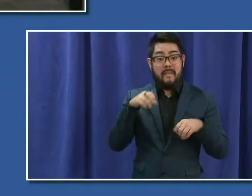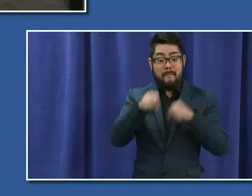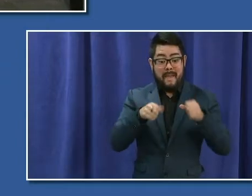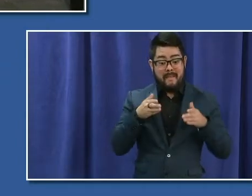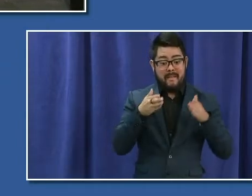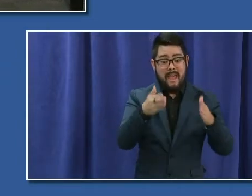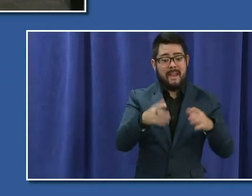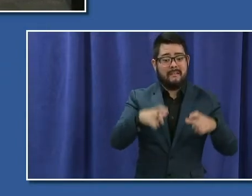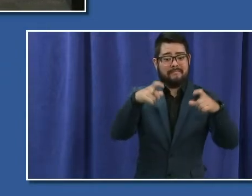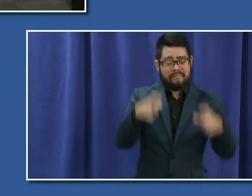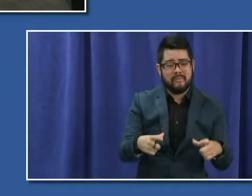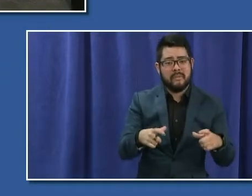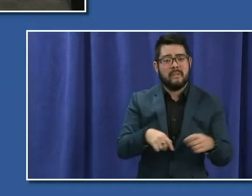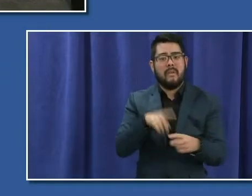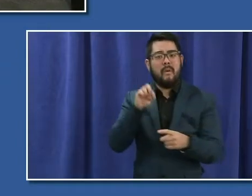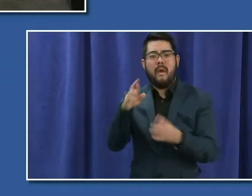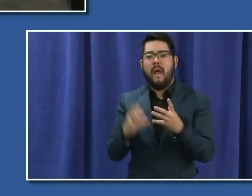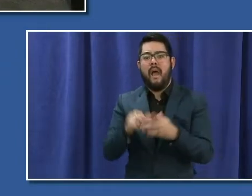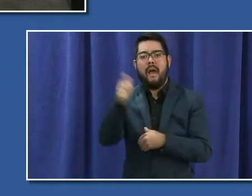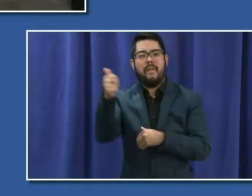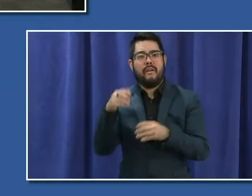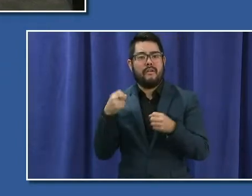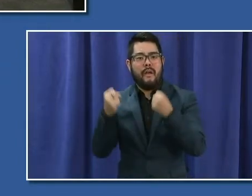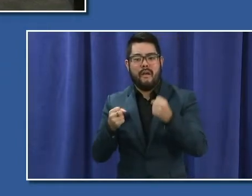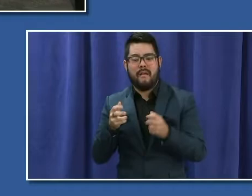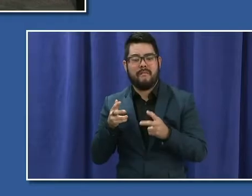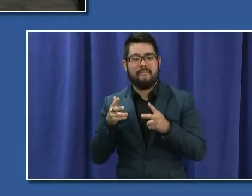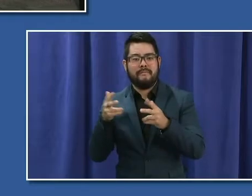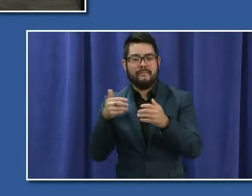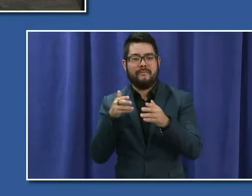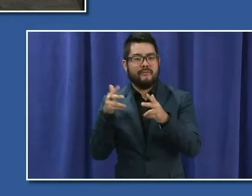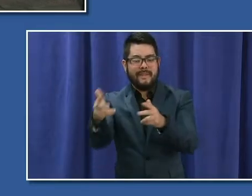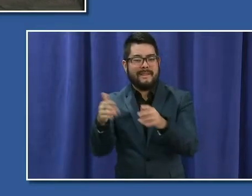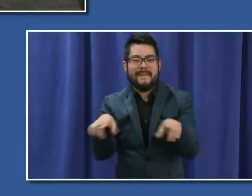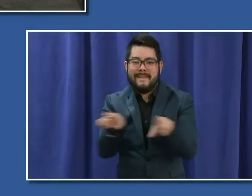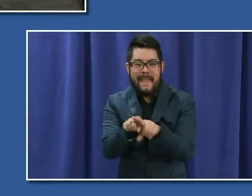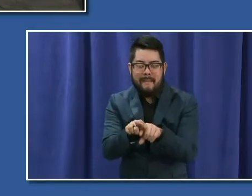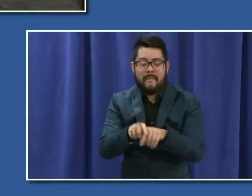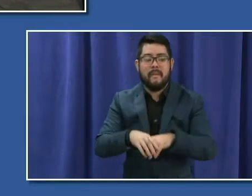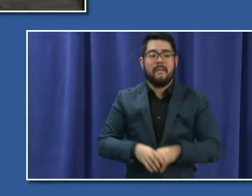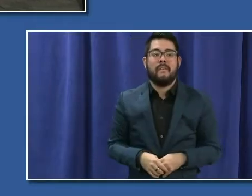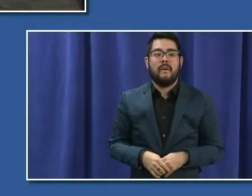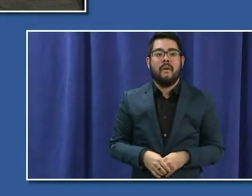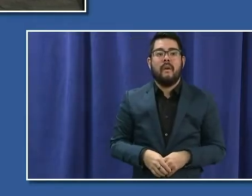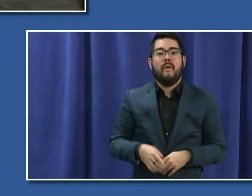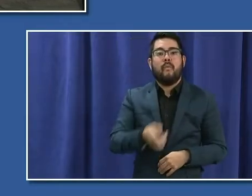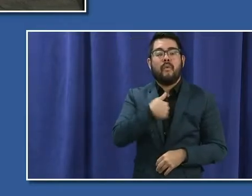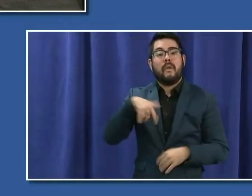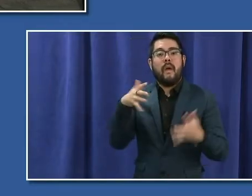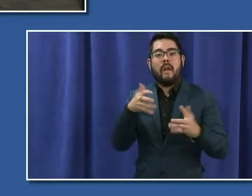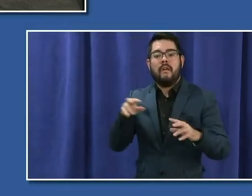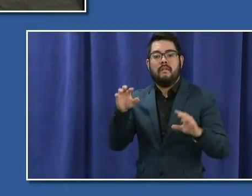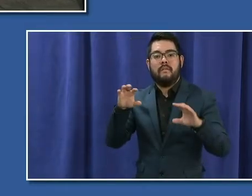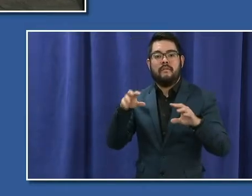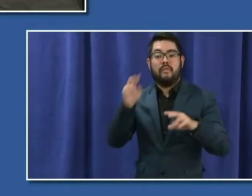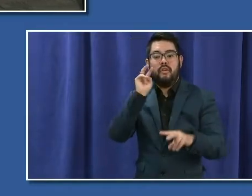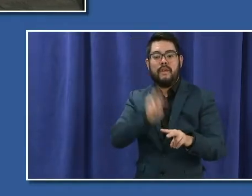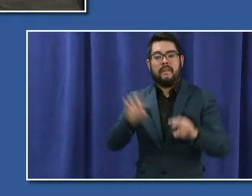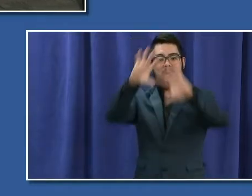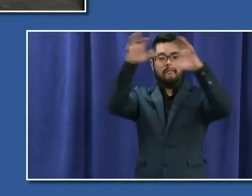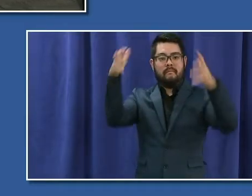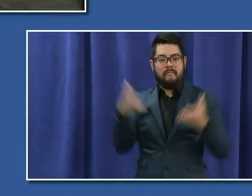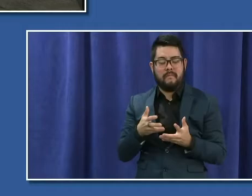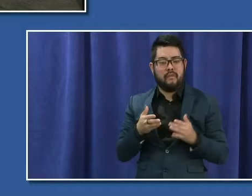a pothole anywhere else. And so when we do go out and fill potholes, we're thinking about the whole street, including the bike lane. But that's, you